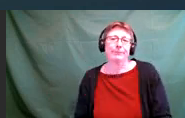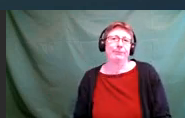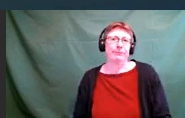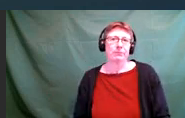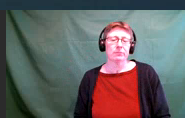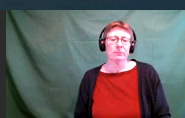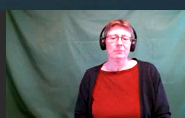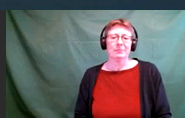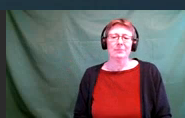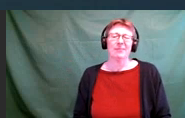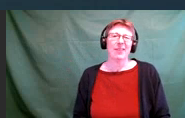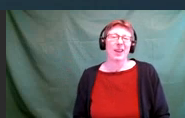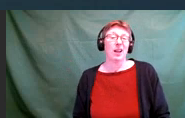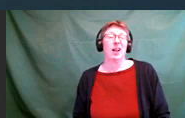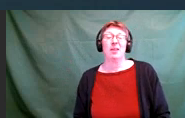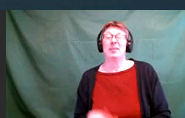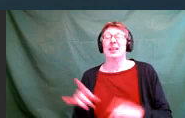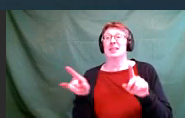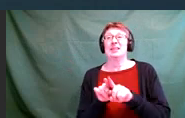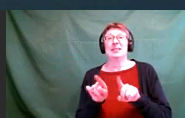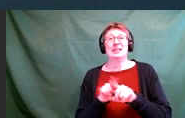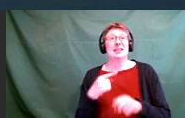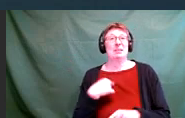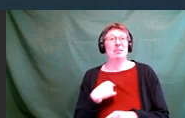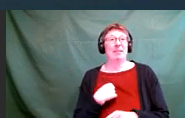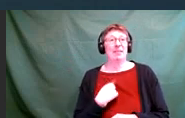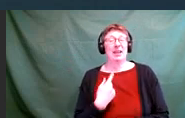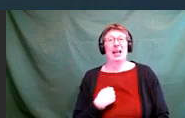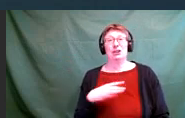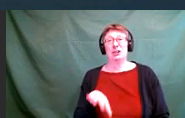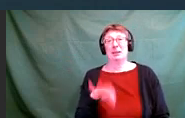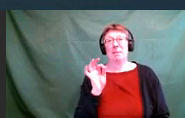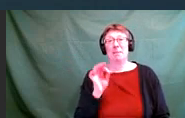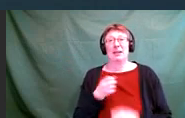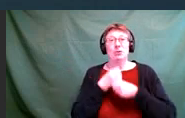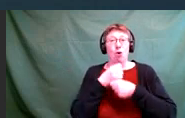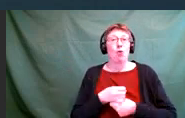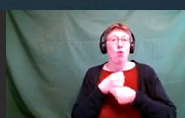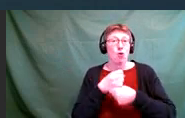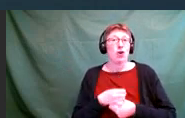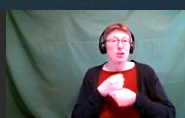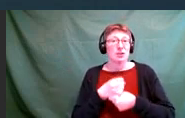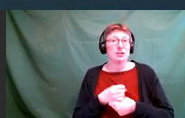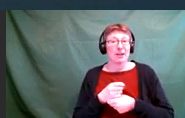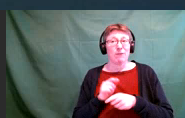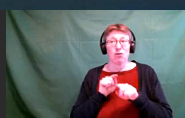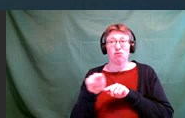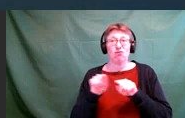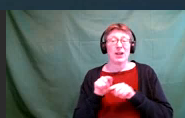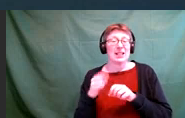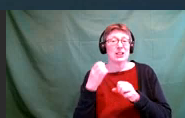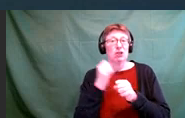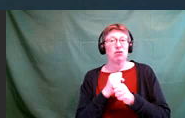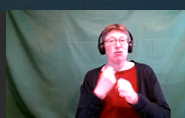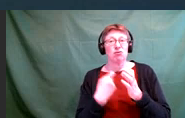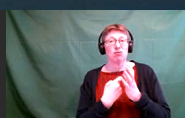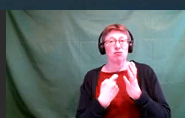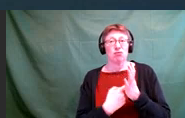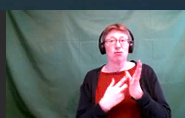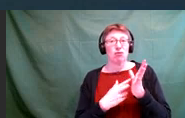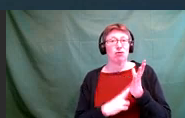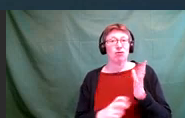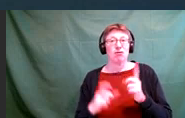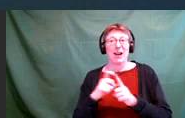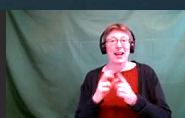And it's a bit like me picking a horse for the Grand National, or any of us probably picking a horse